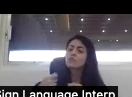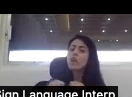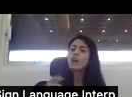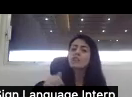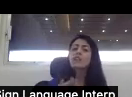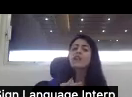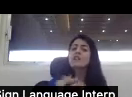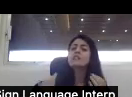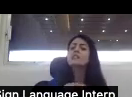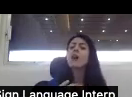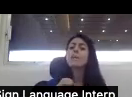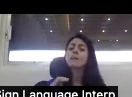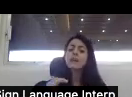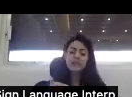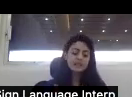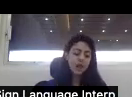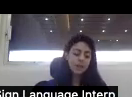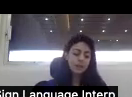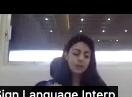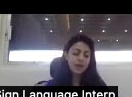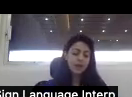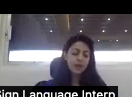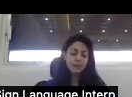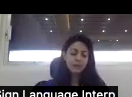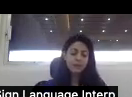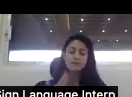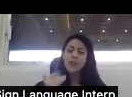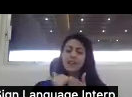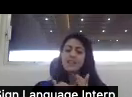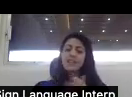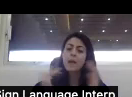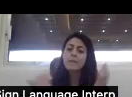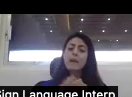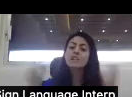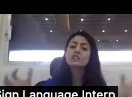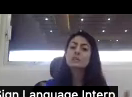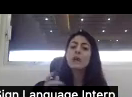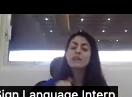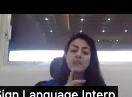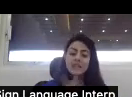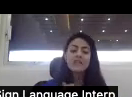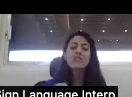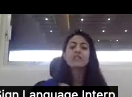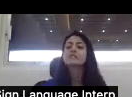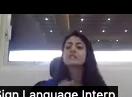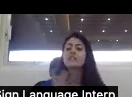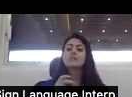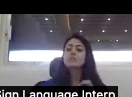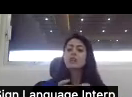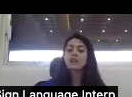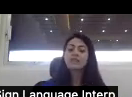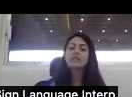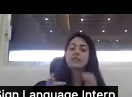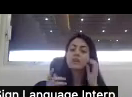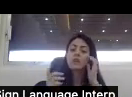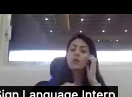informality that translate into limited protection from contributory schemes. And we know here that, for